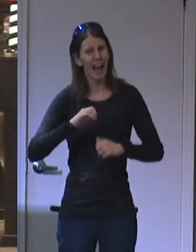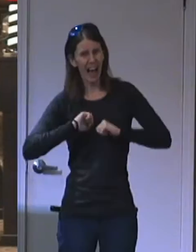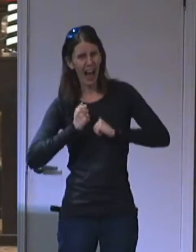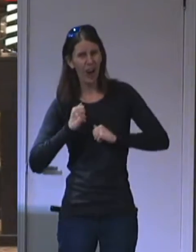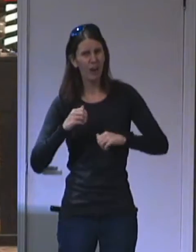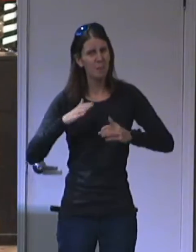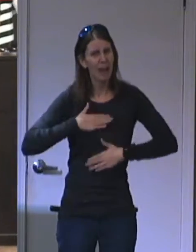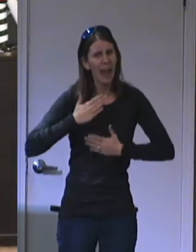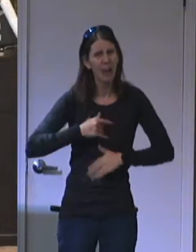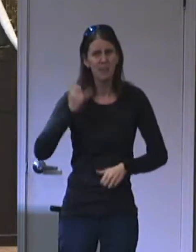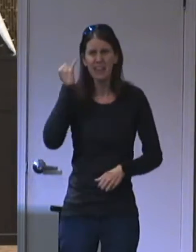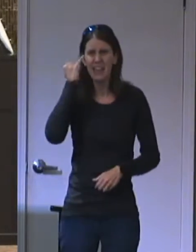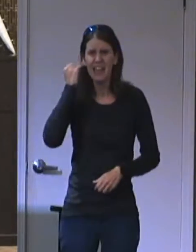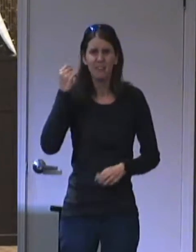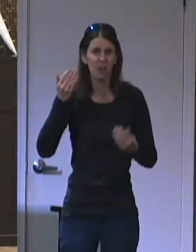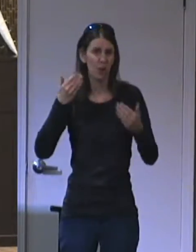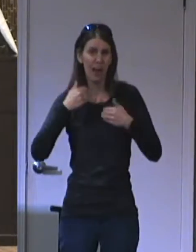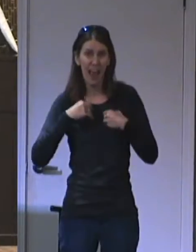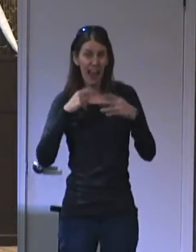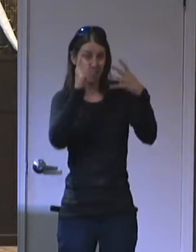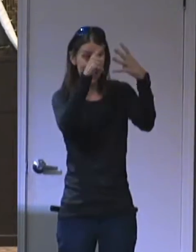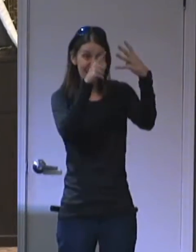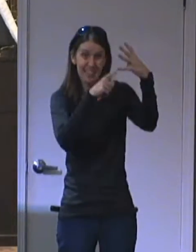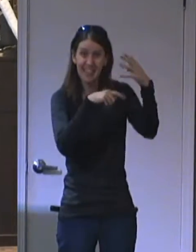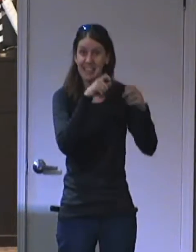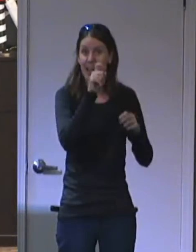I don't have this thing that I need?